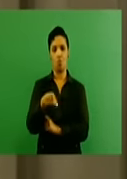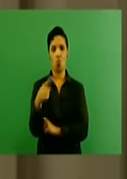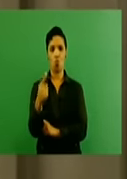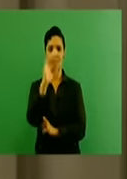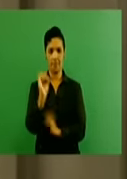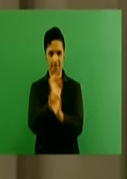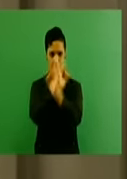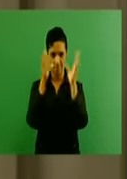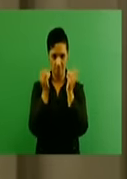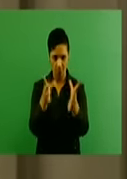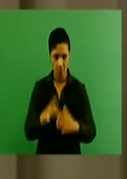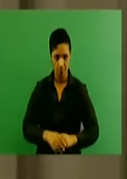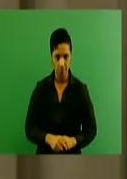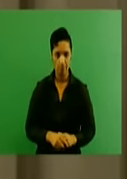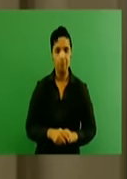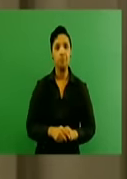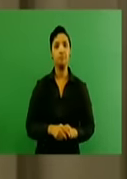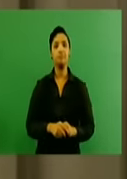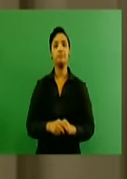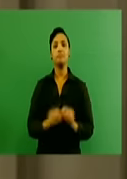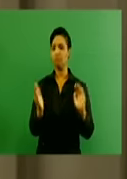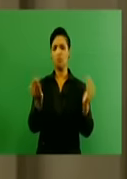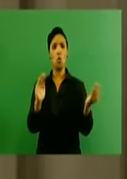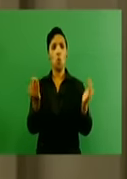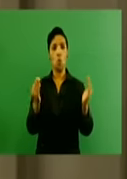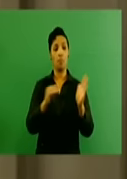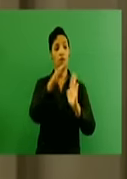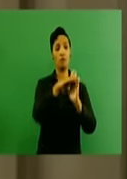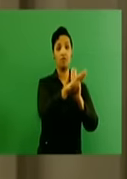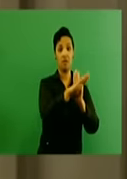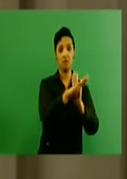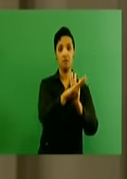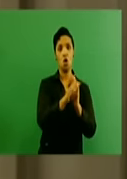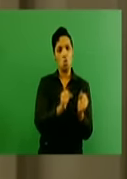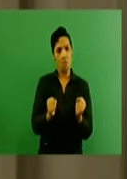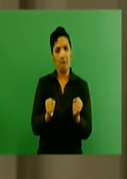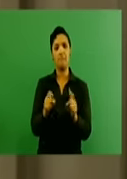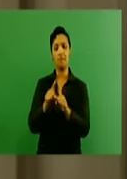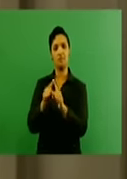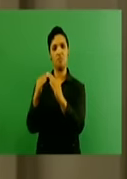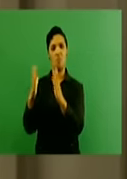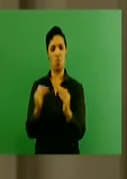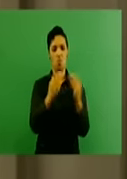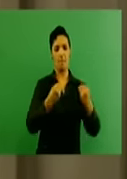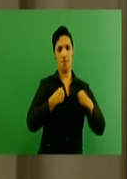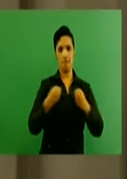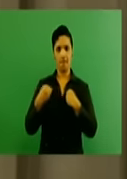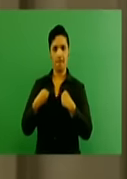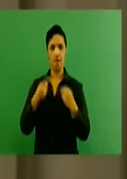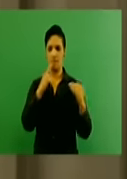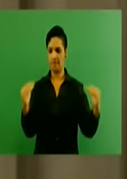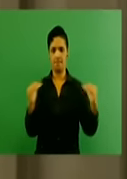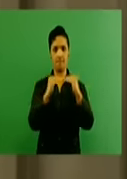6.1%. The yield differential between inflation-linked bonds and conventional bonds, that is, break-even